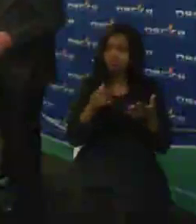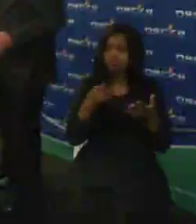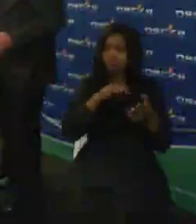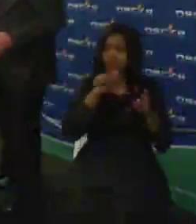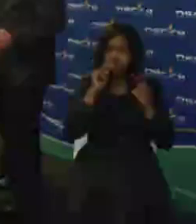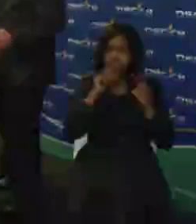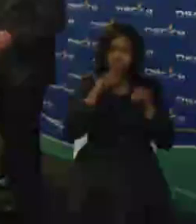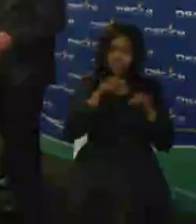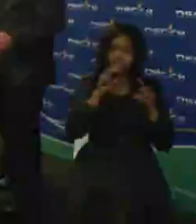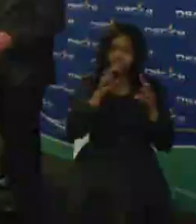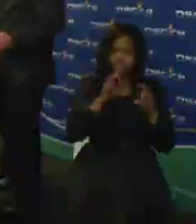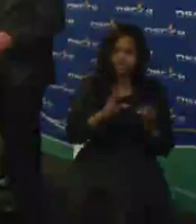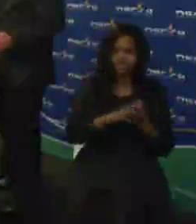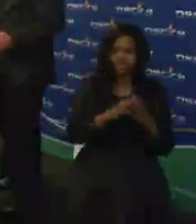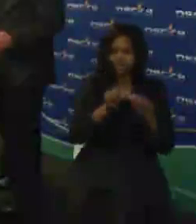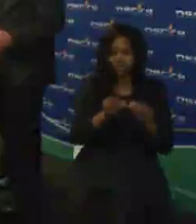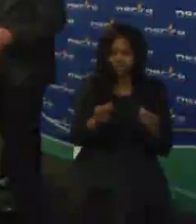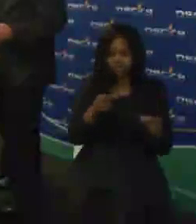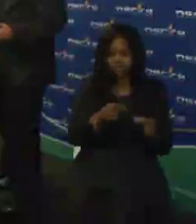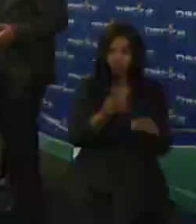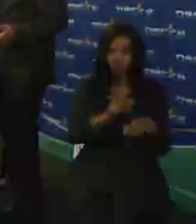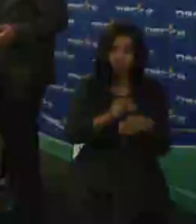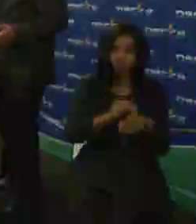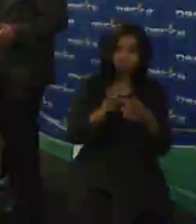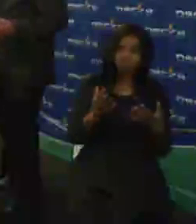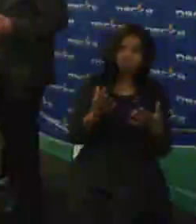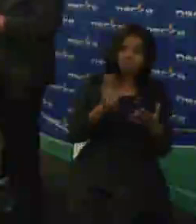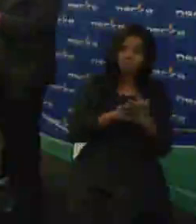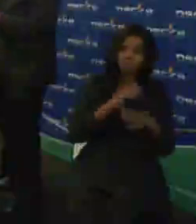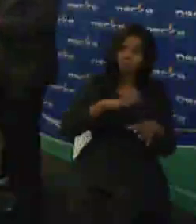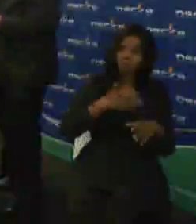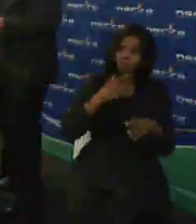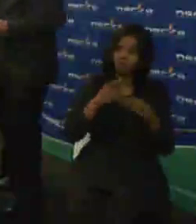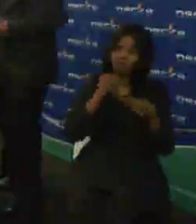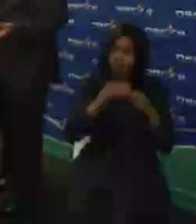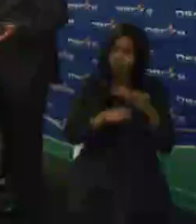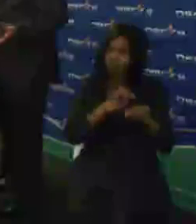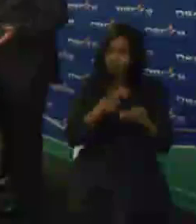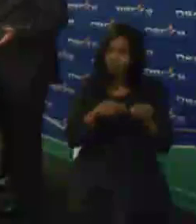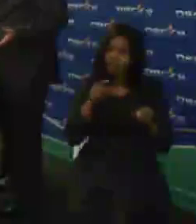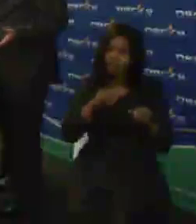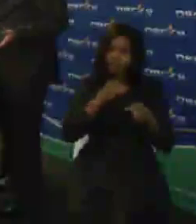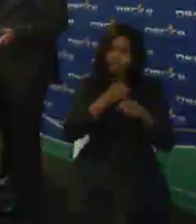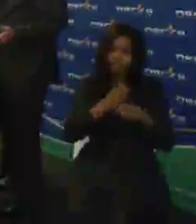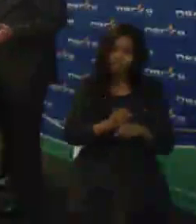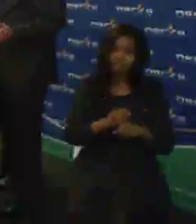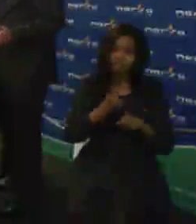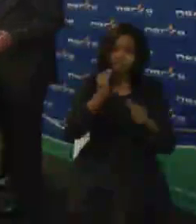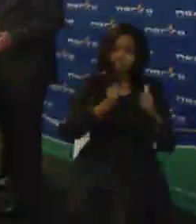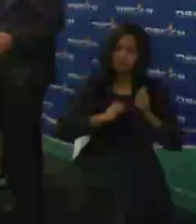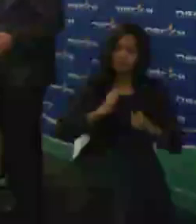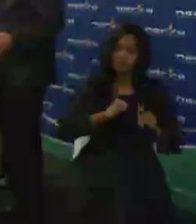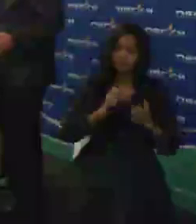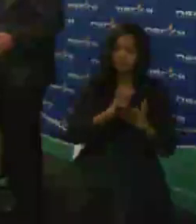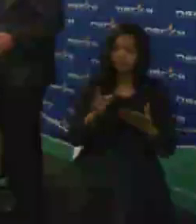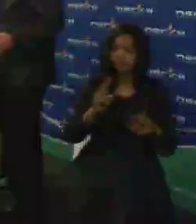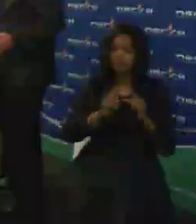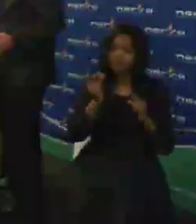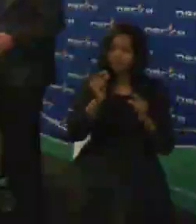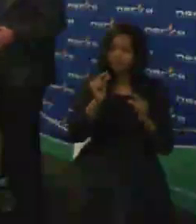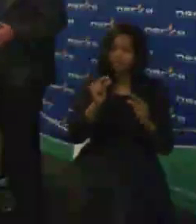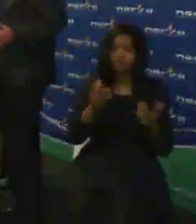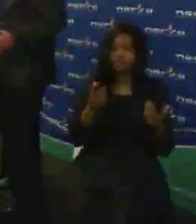to look at these issues and to address them. And there was some talk about derating the performance aspect, but it's far too soon to do